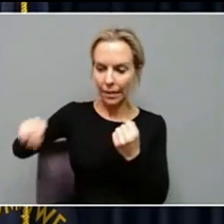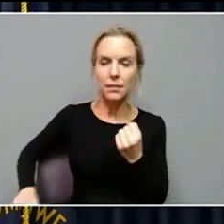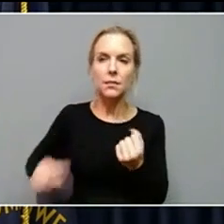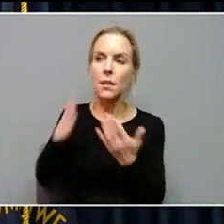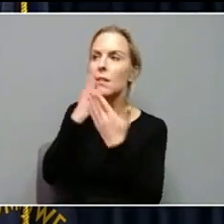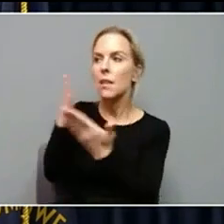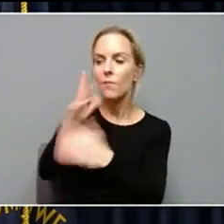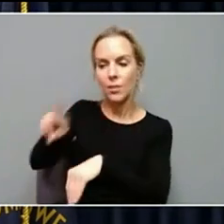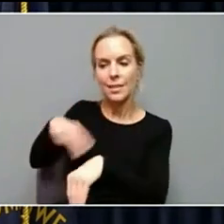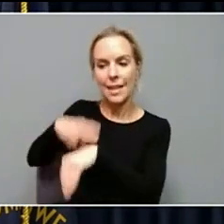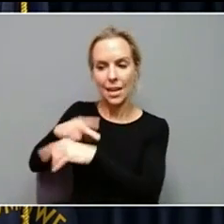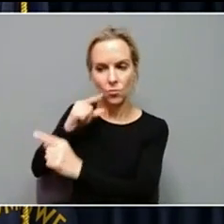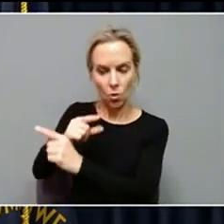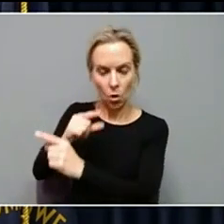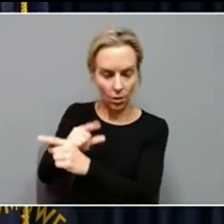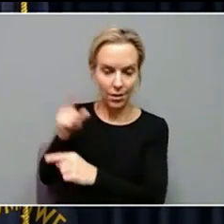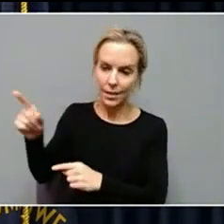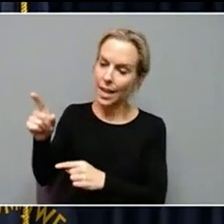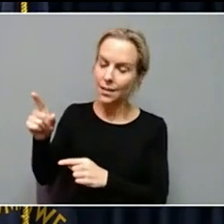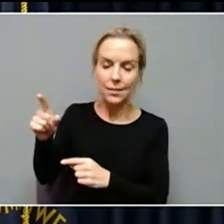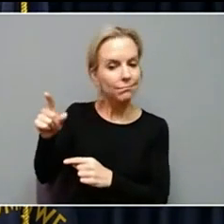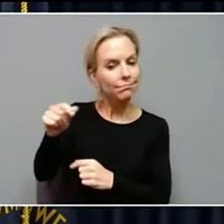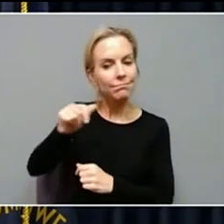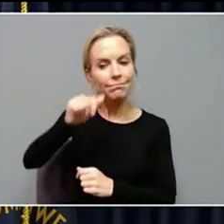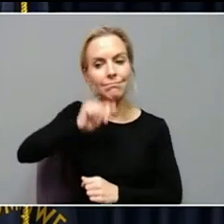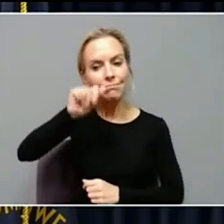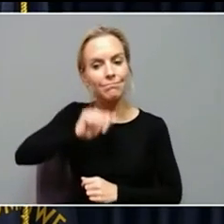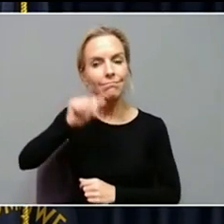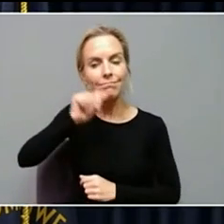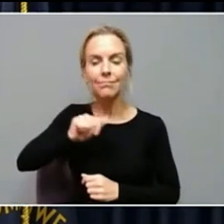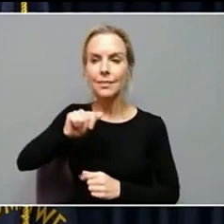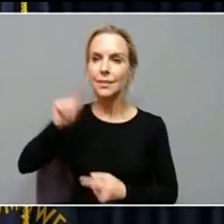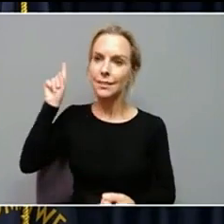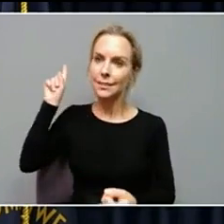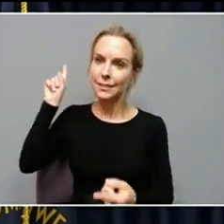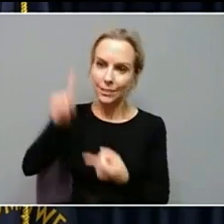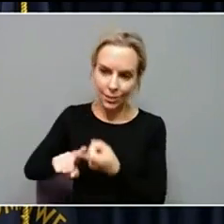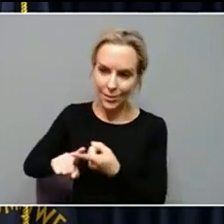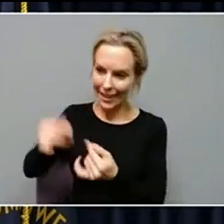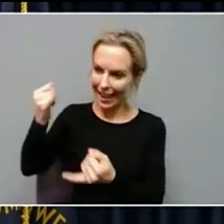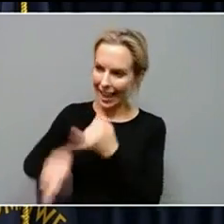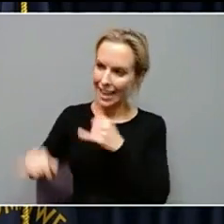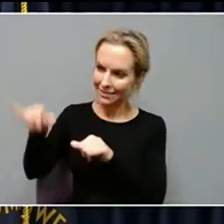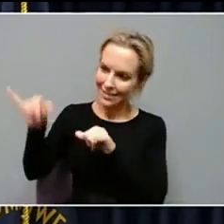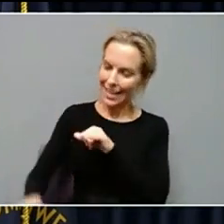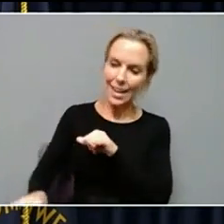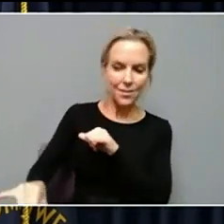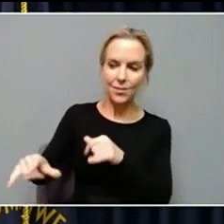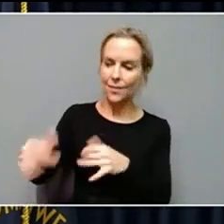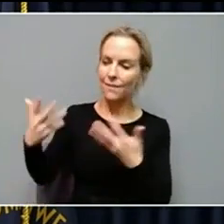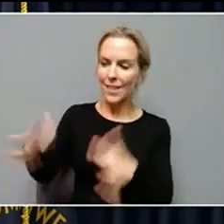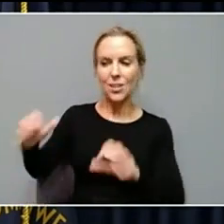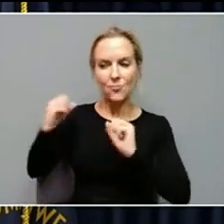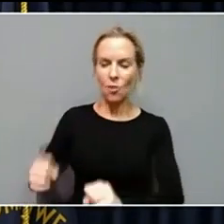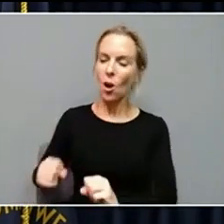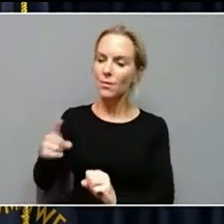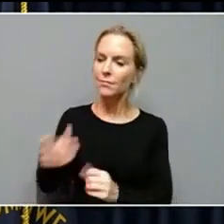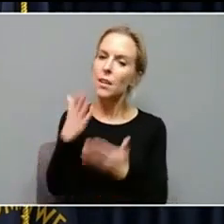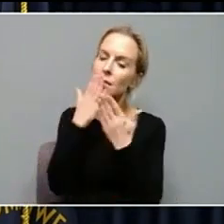Guard, who even stuck it out all the way through the end, which you all always do. Finish strong. Thank you